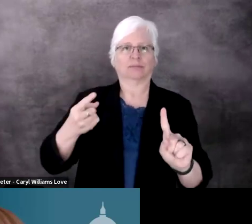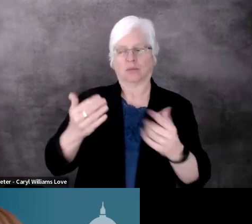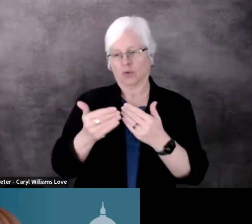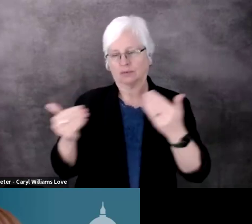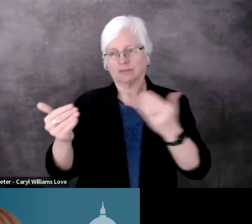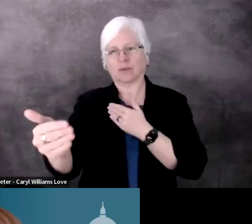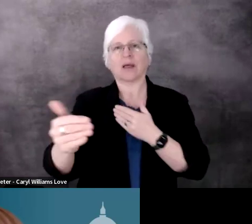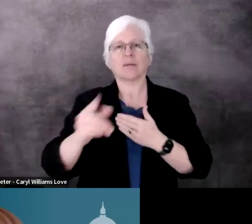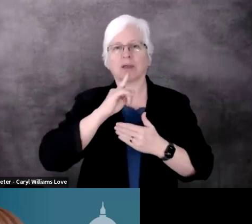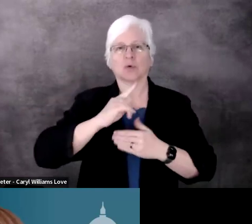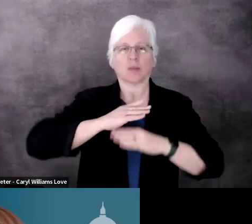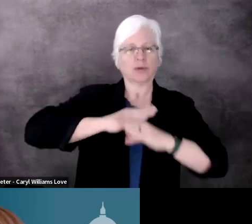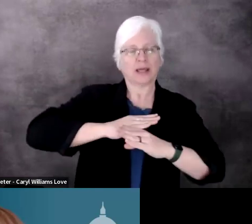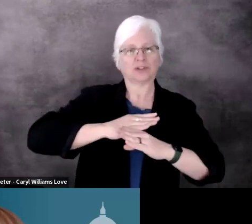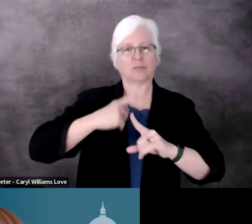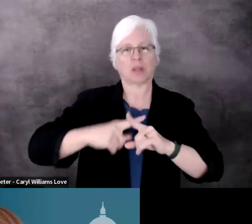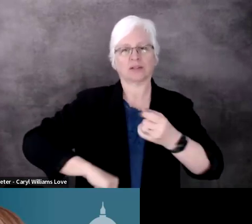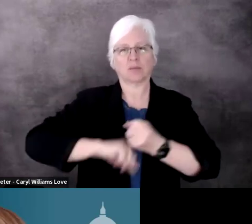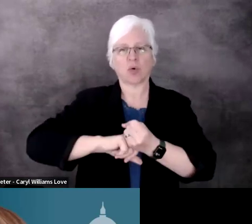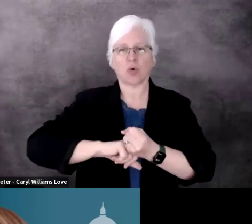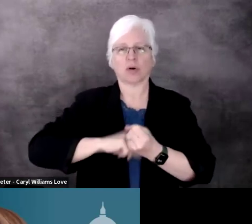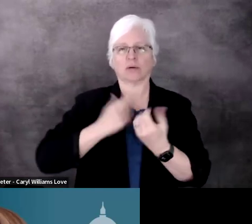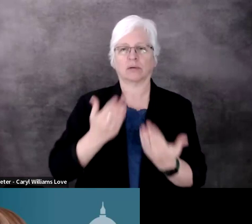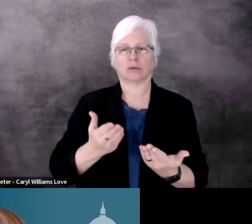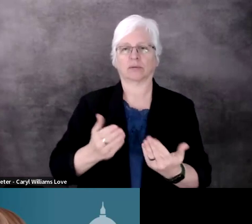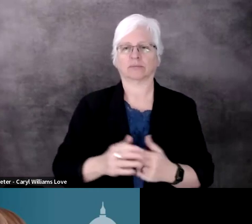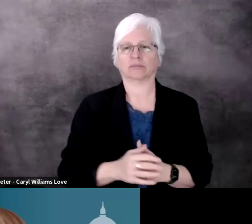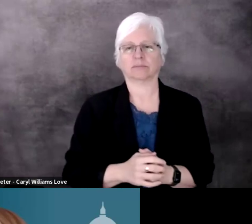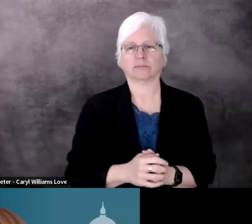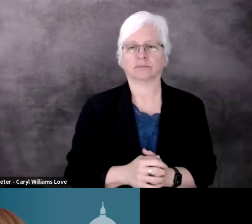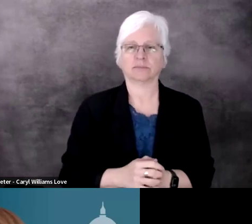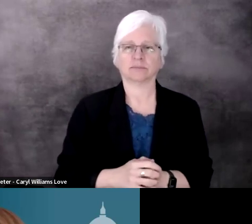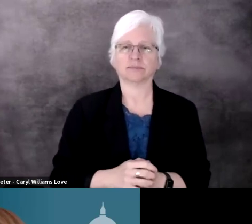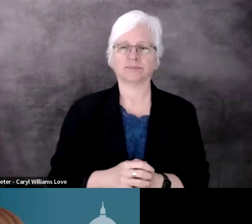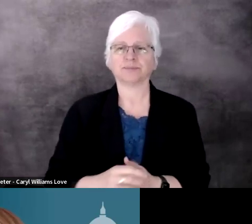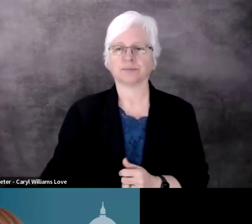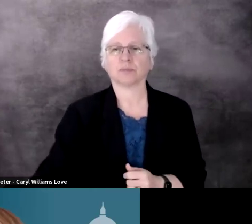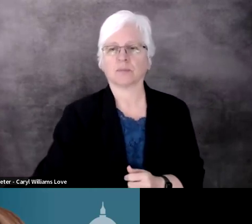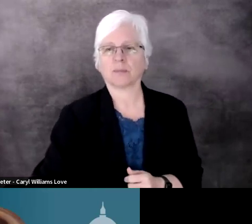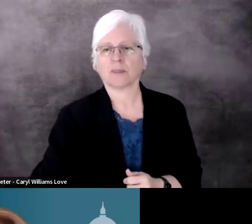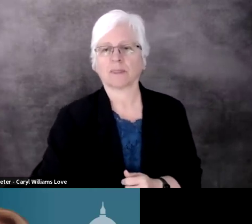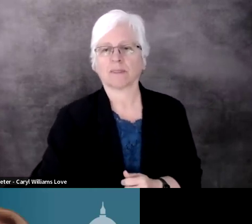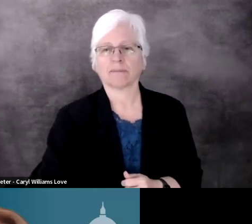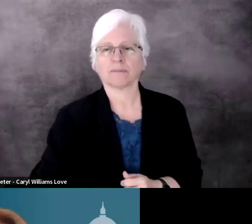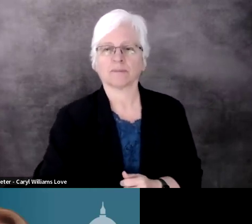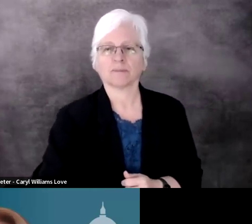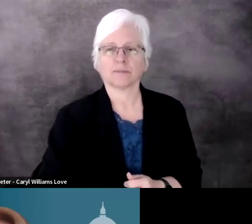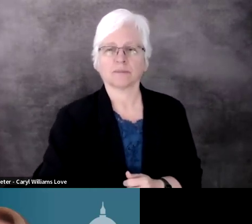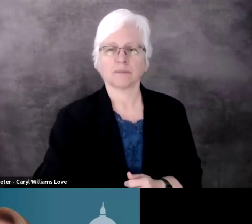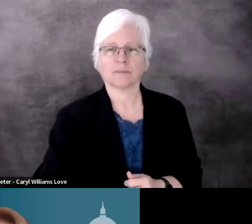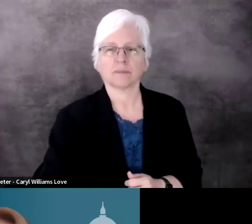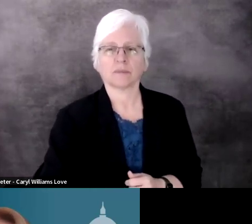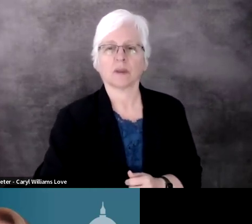protections and support are in place. There also was a lot of work, and I want to do a shout out to Representative